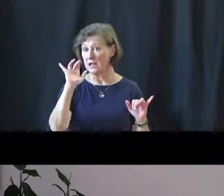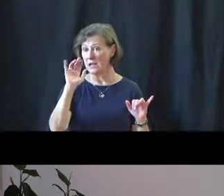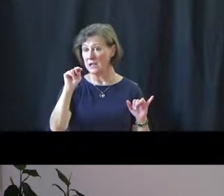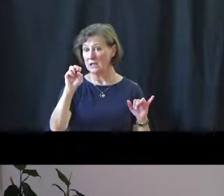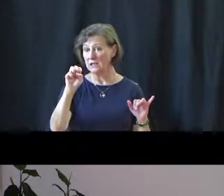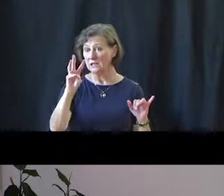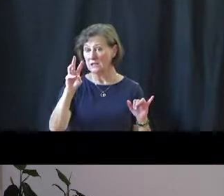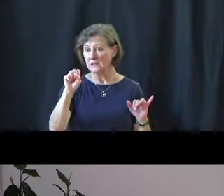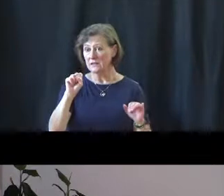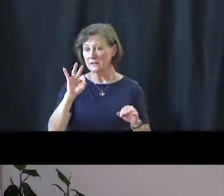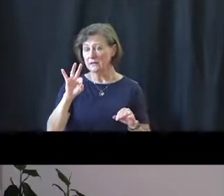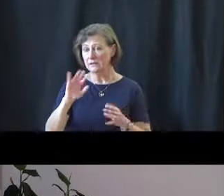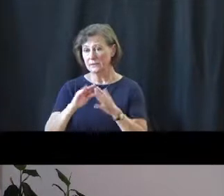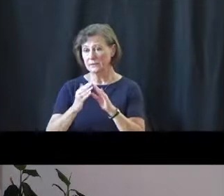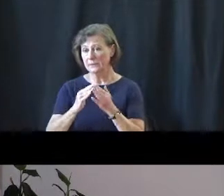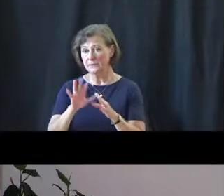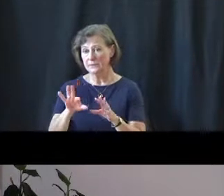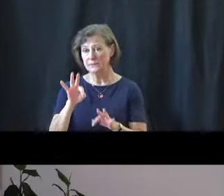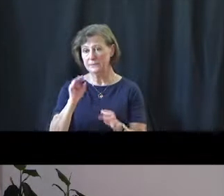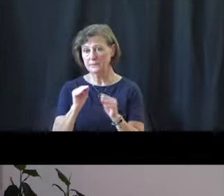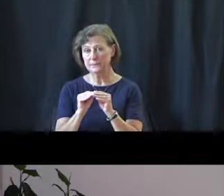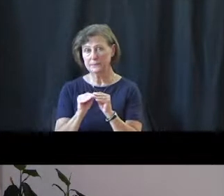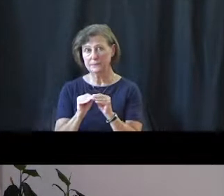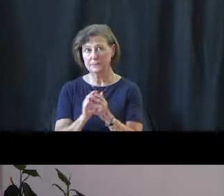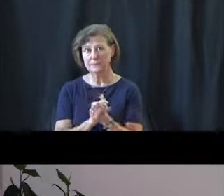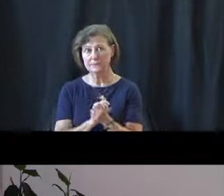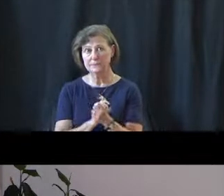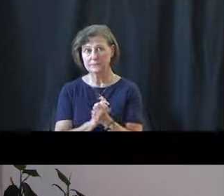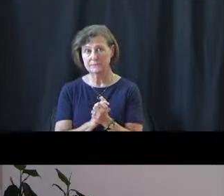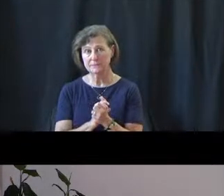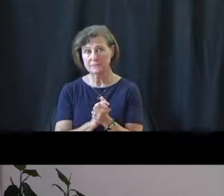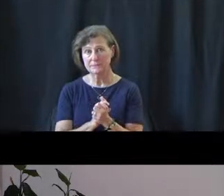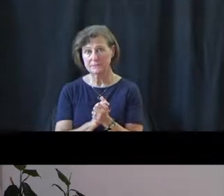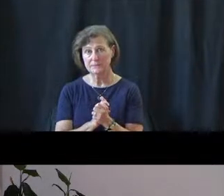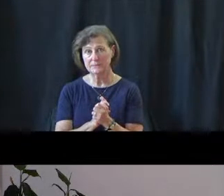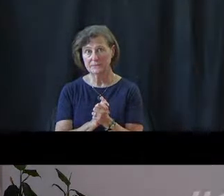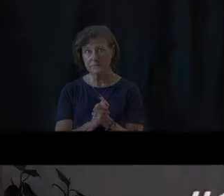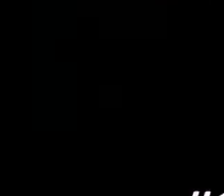on the website and find out more. Okay, thank you.